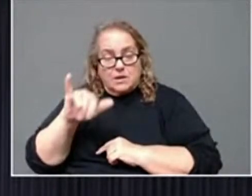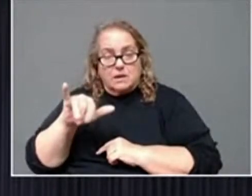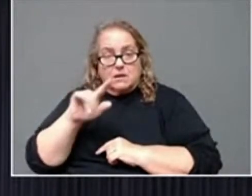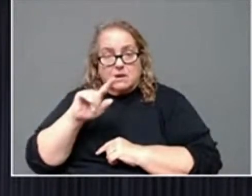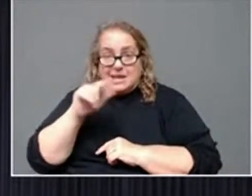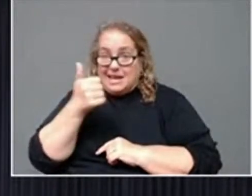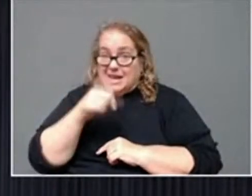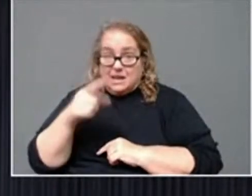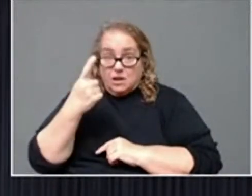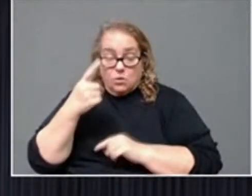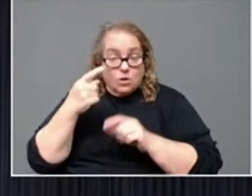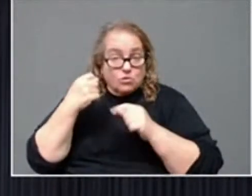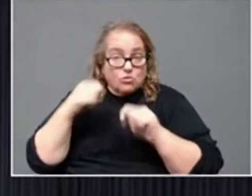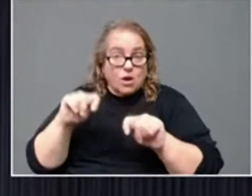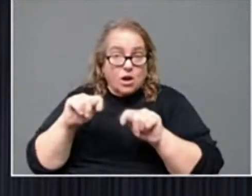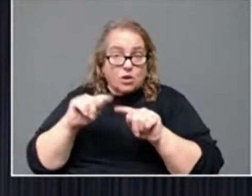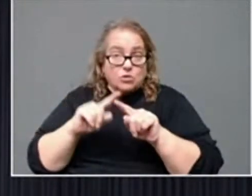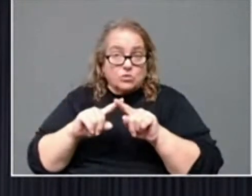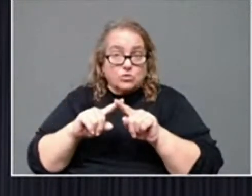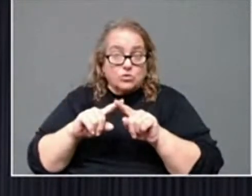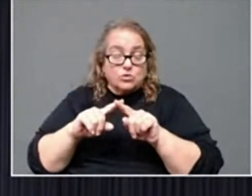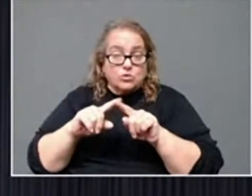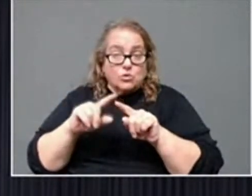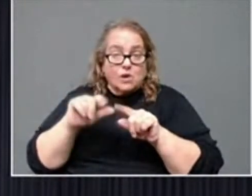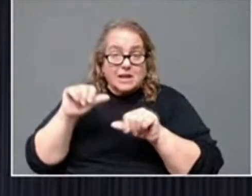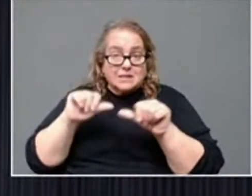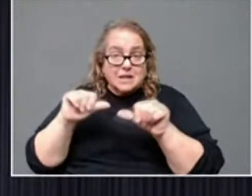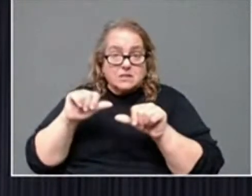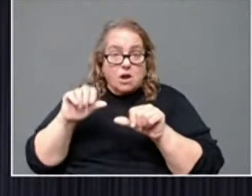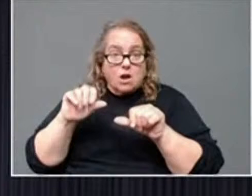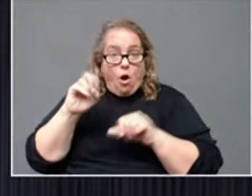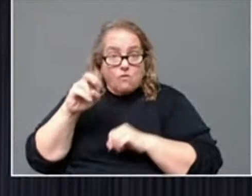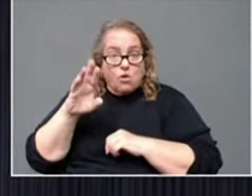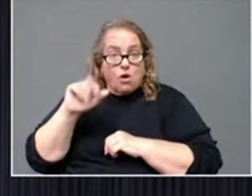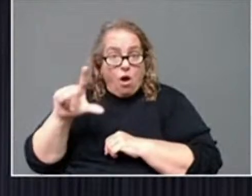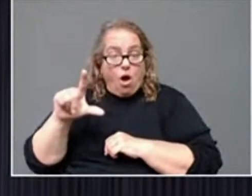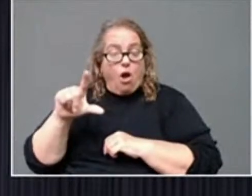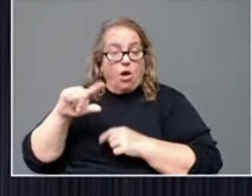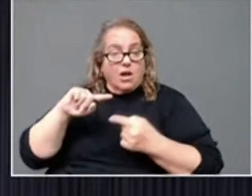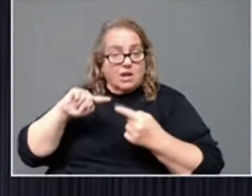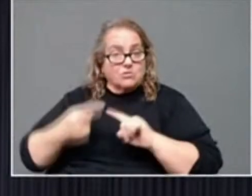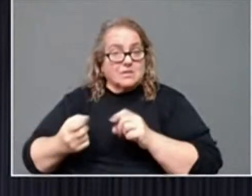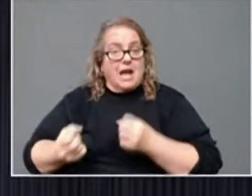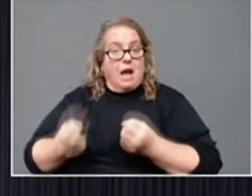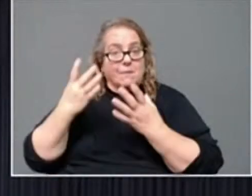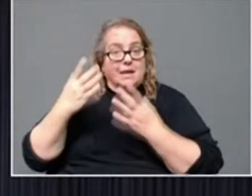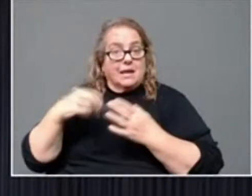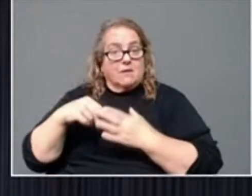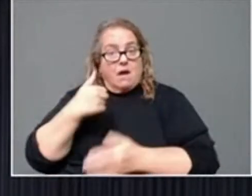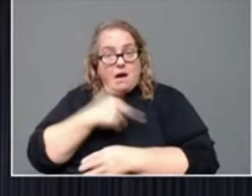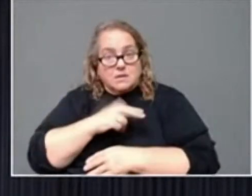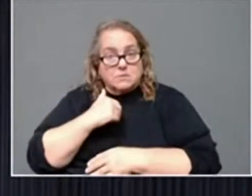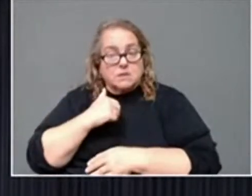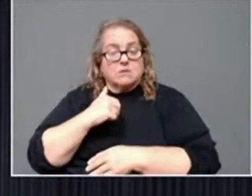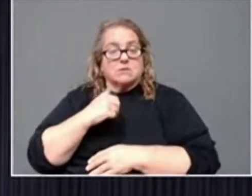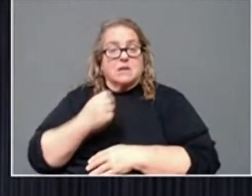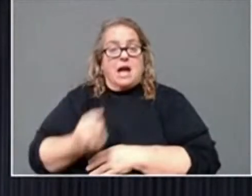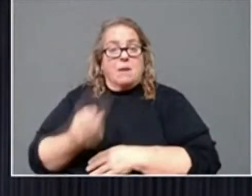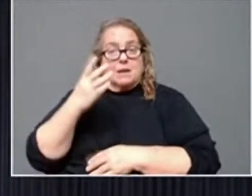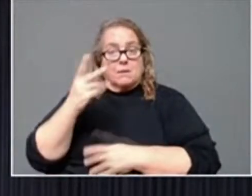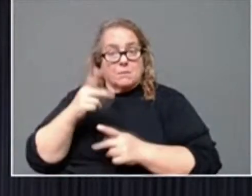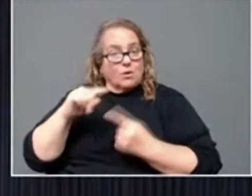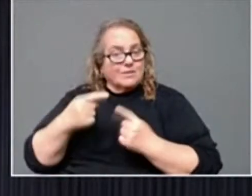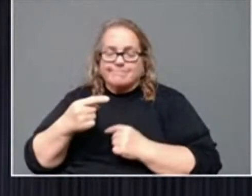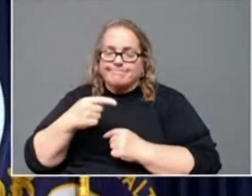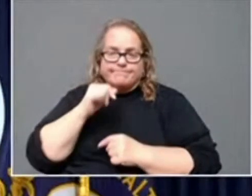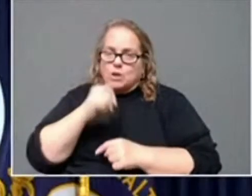attempting to try to assess the overall injuries from the tornado and hospitalizations? Don't have that